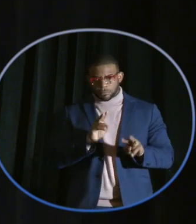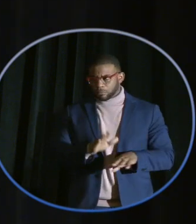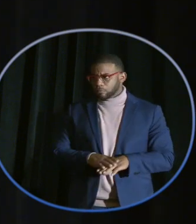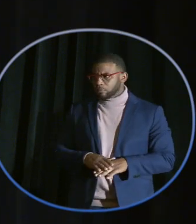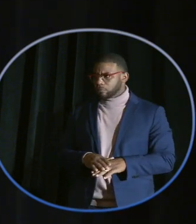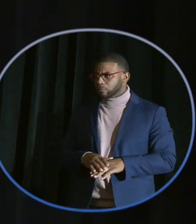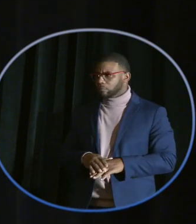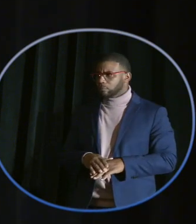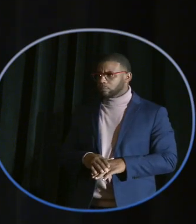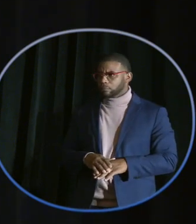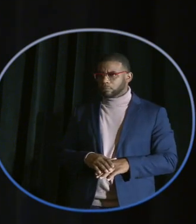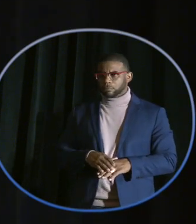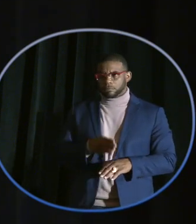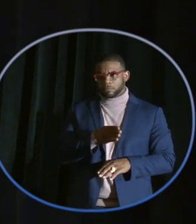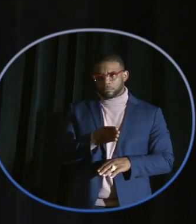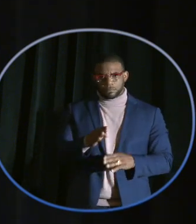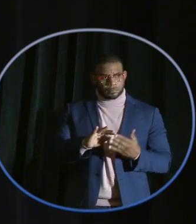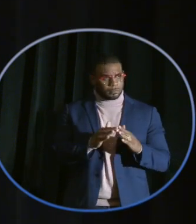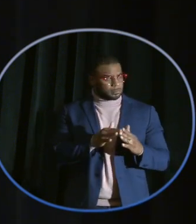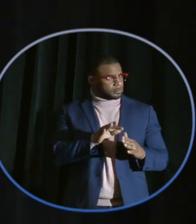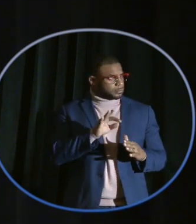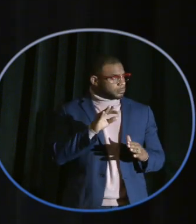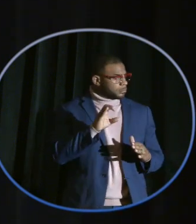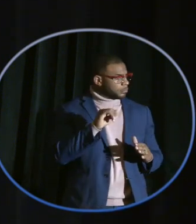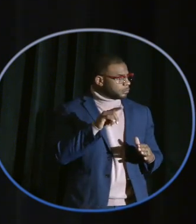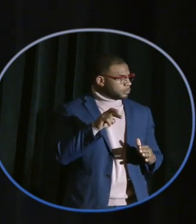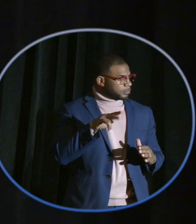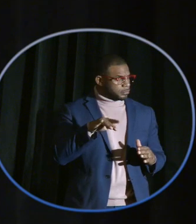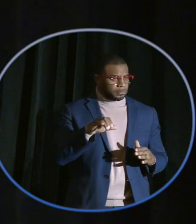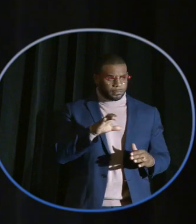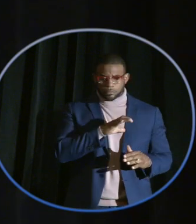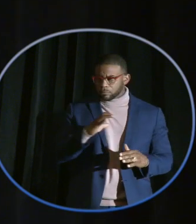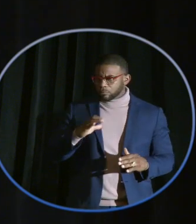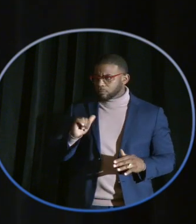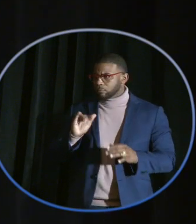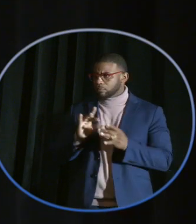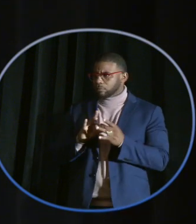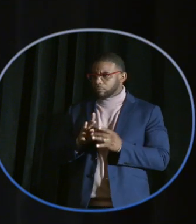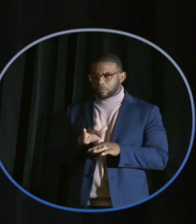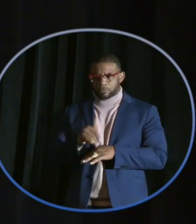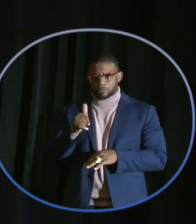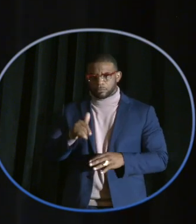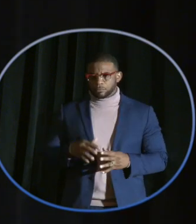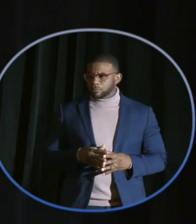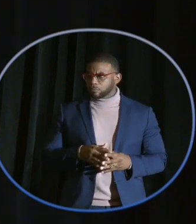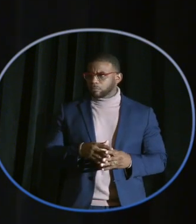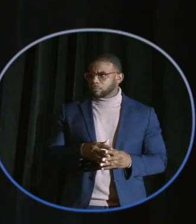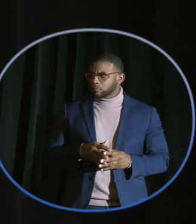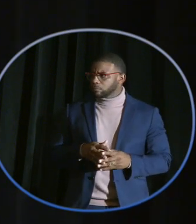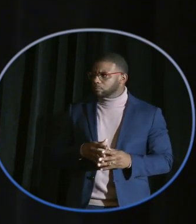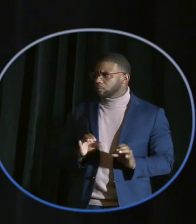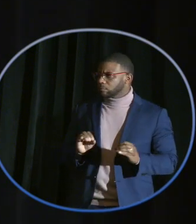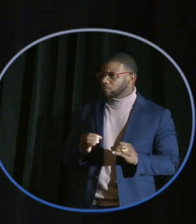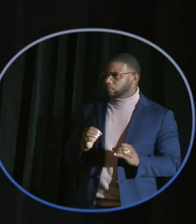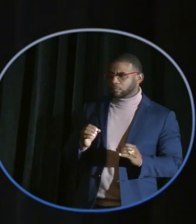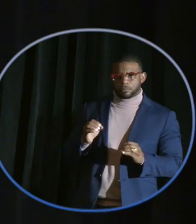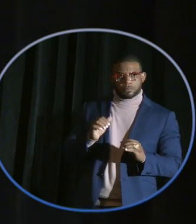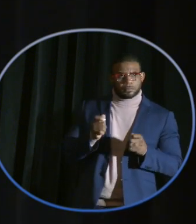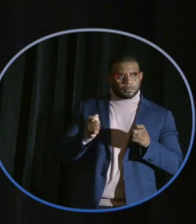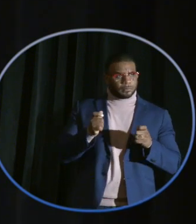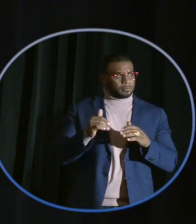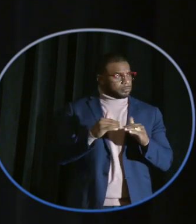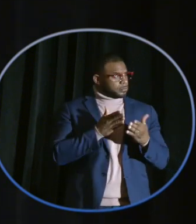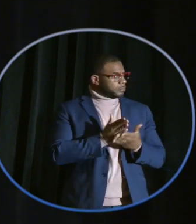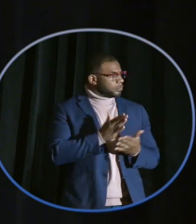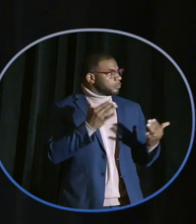on is the Baltimore City Veterans Commission. As was mentioned earlier, the Office of Equity and Civil